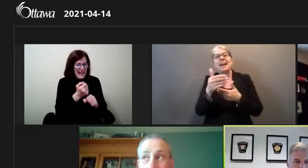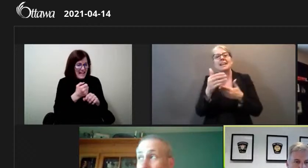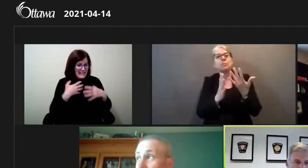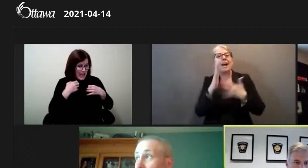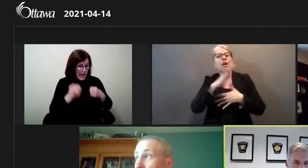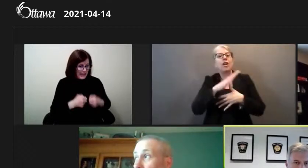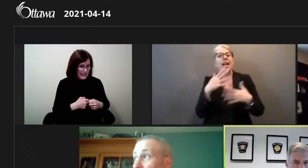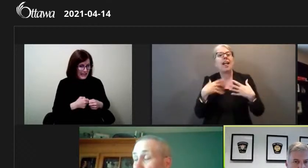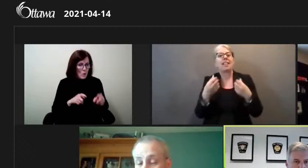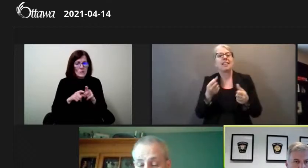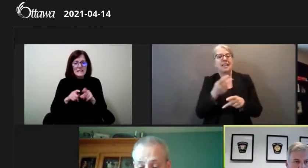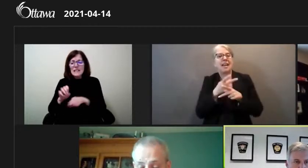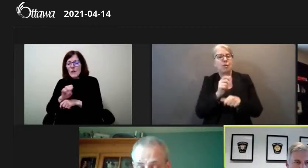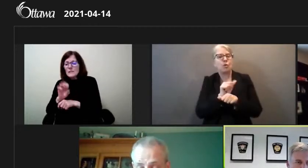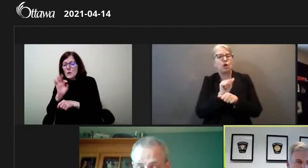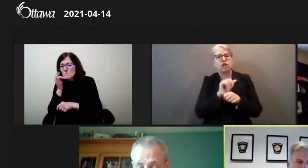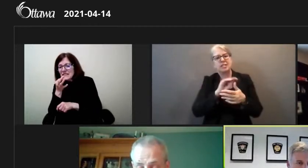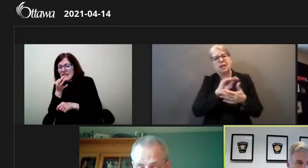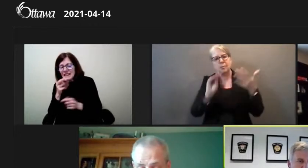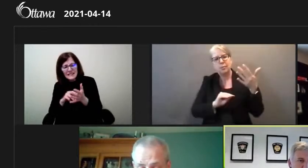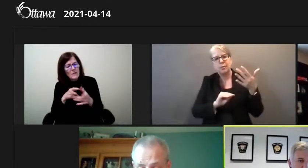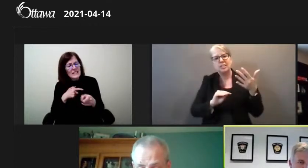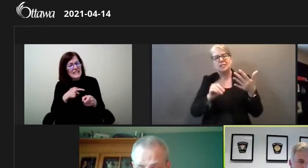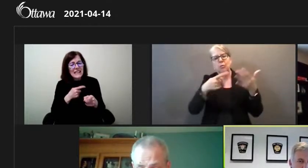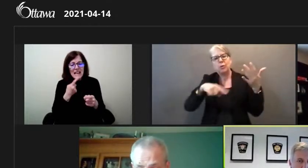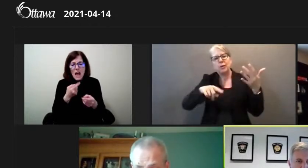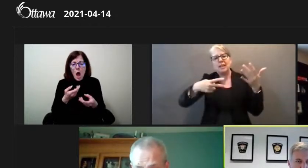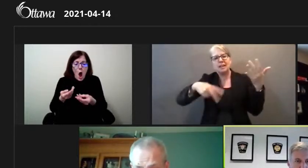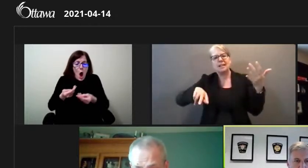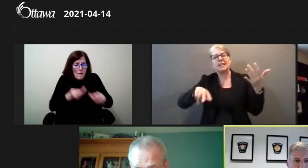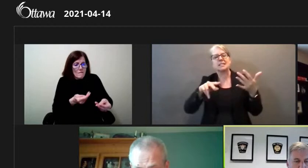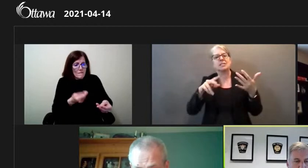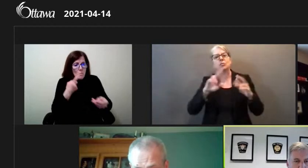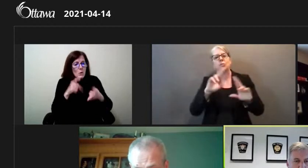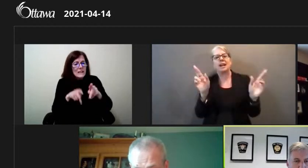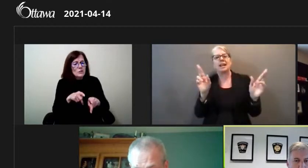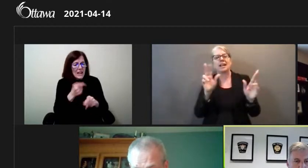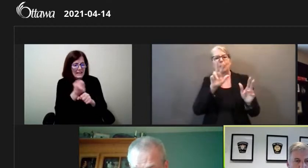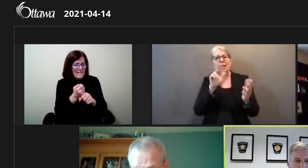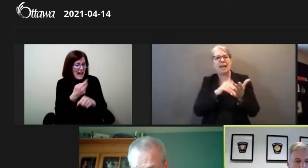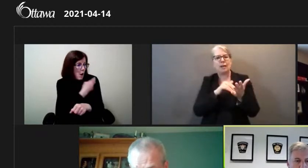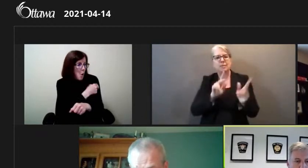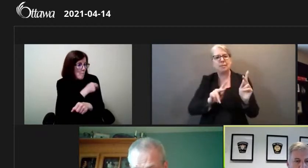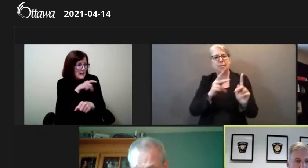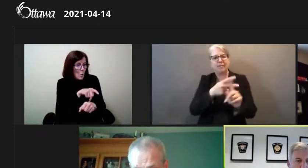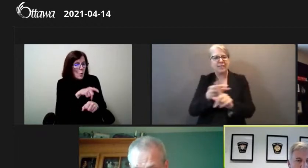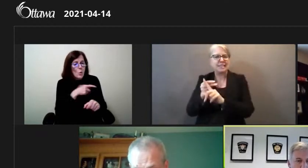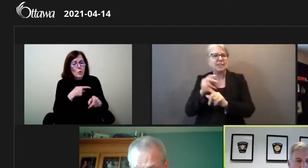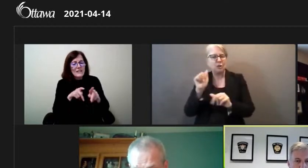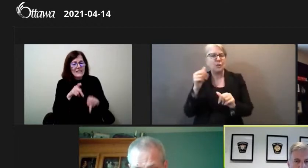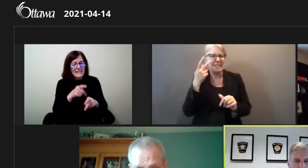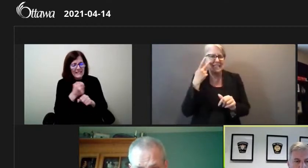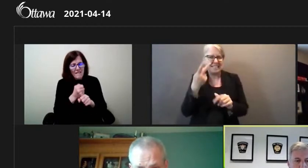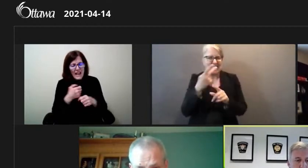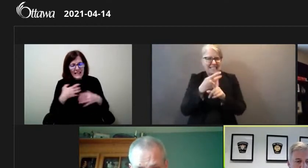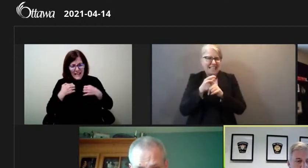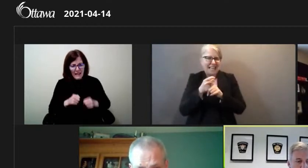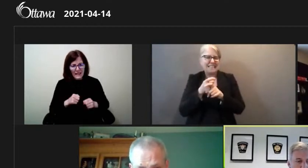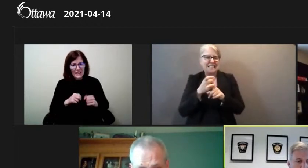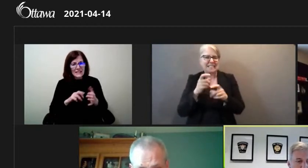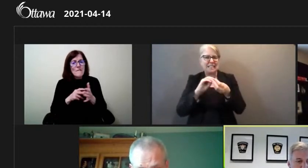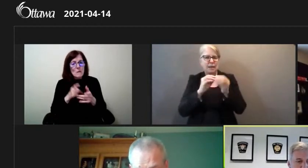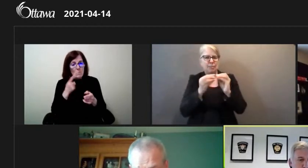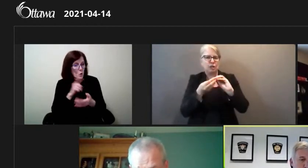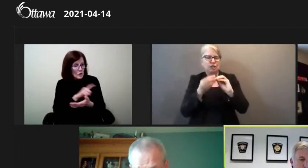workers are kind of being pushed a little bit to a week after till we get all those 3,000 done. So you can see how tight our maneuvering room